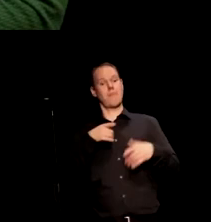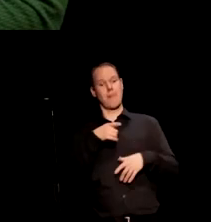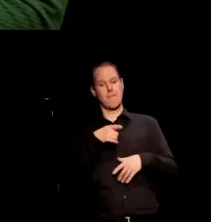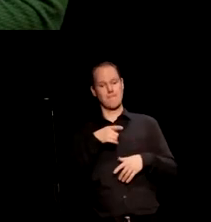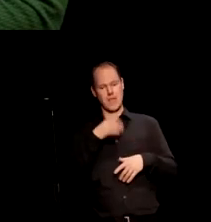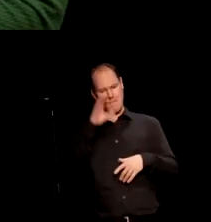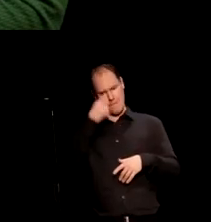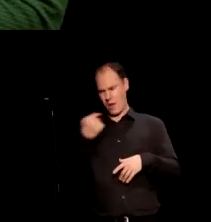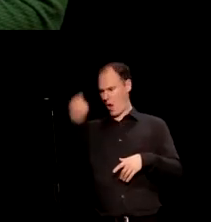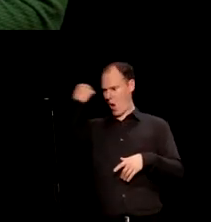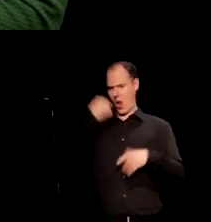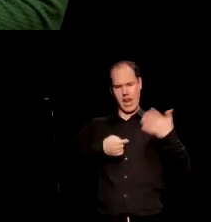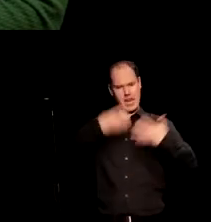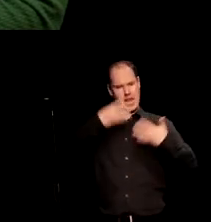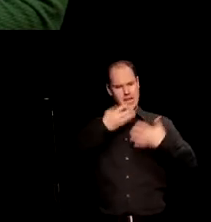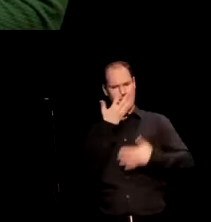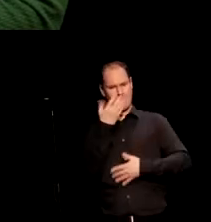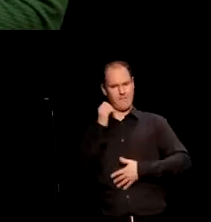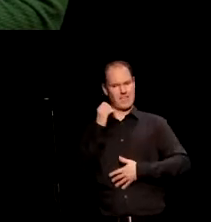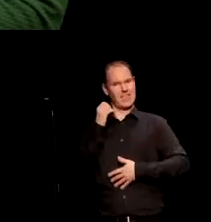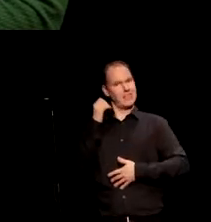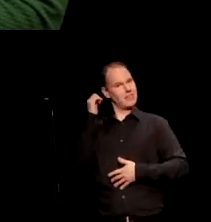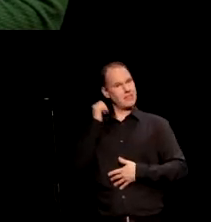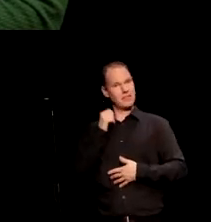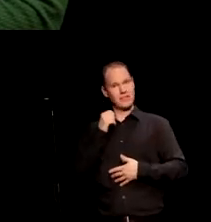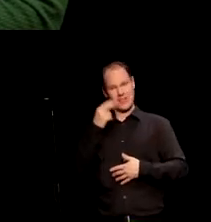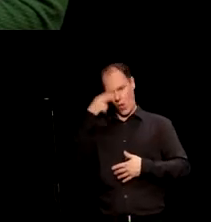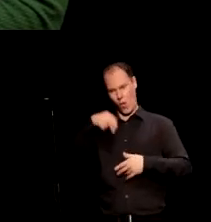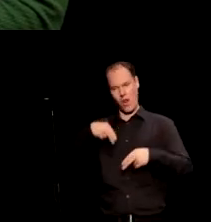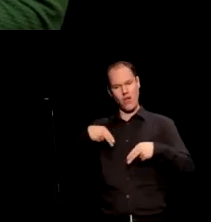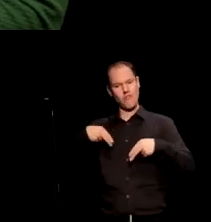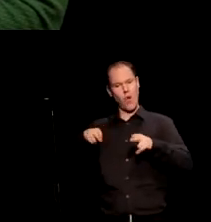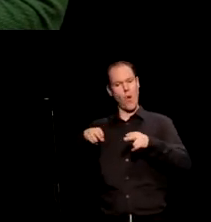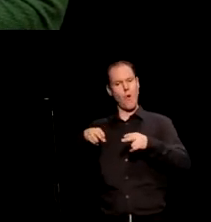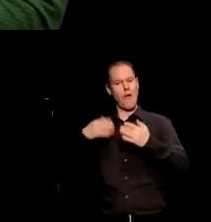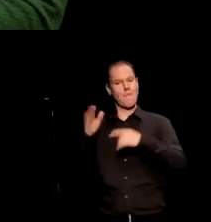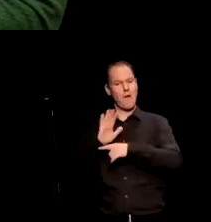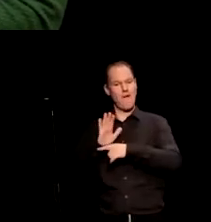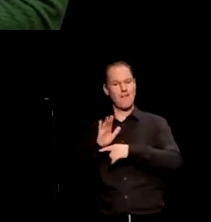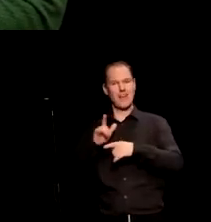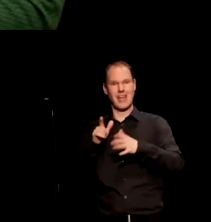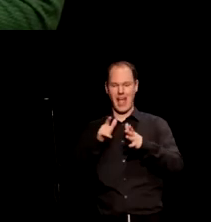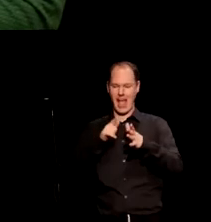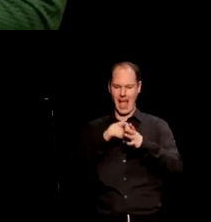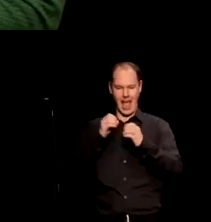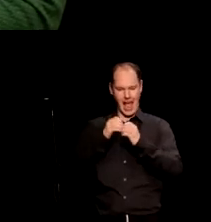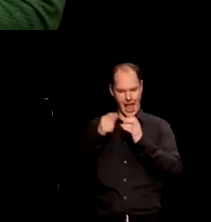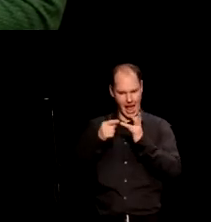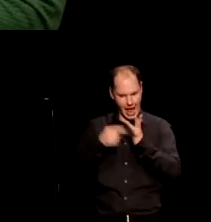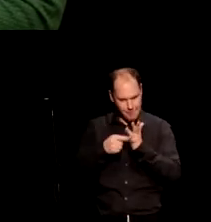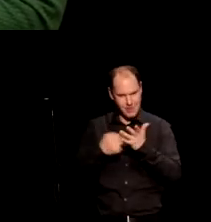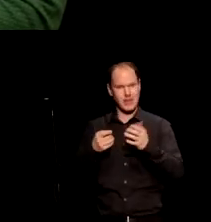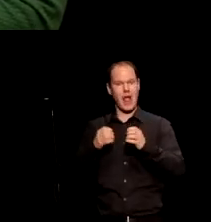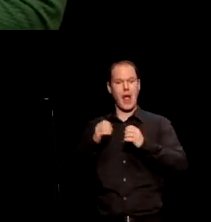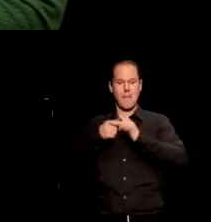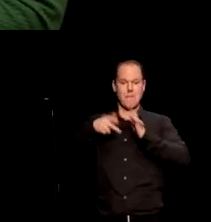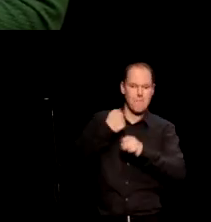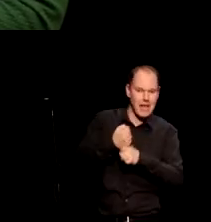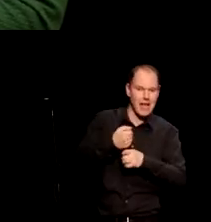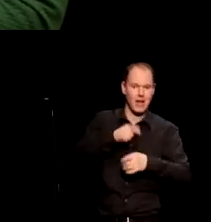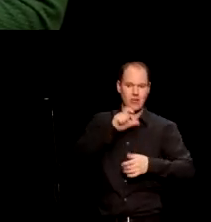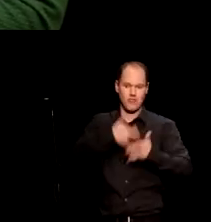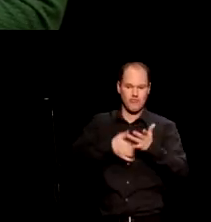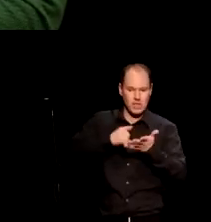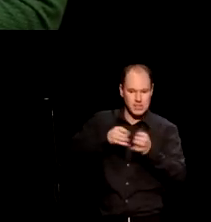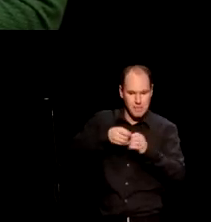1950s, road movies, as they're called, Albertine Costello, Bill Crosby, and Bob